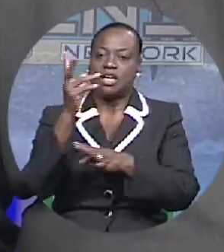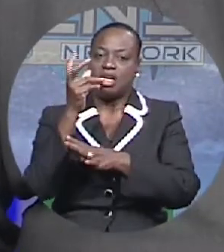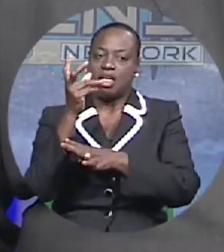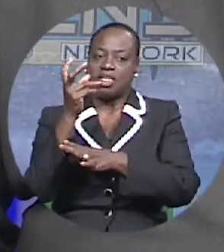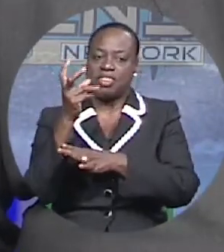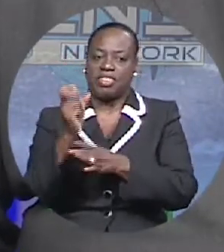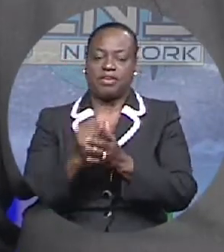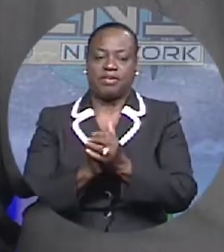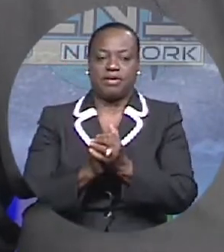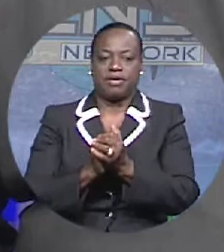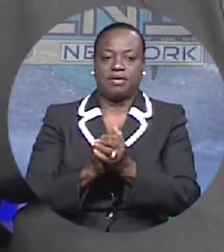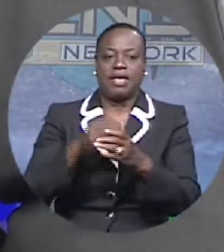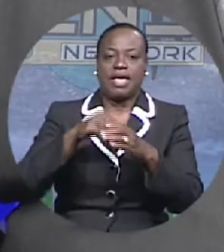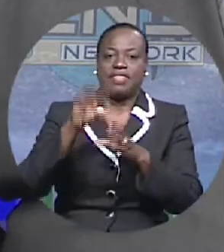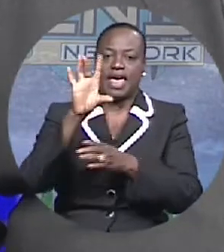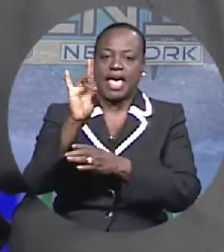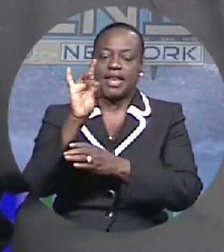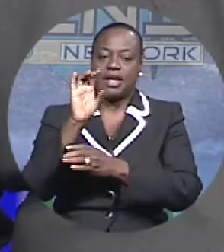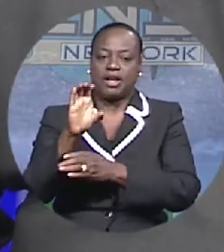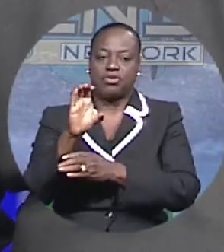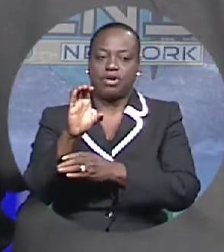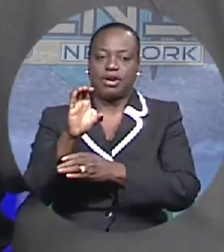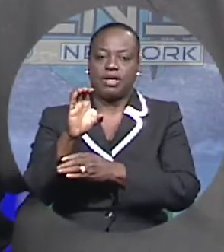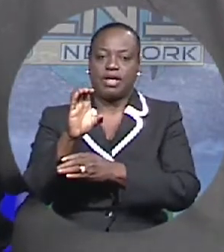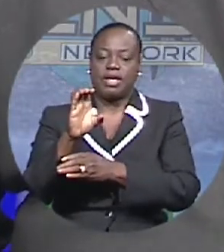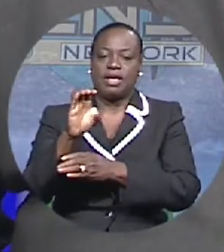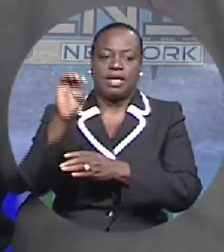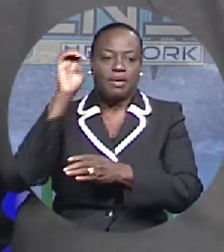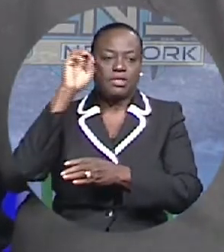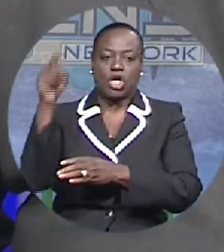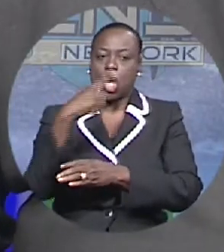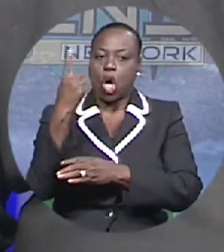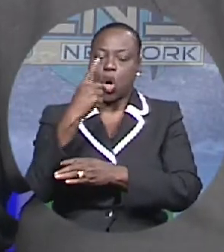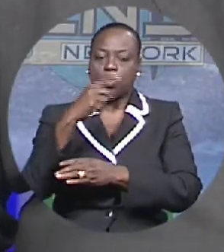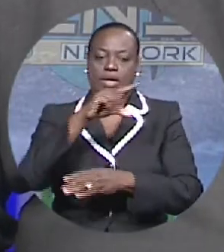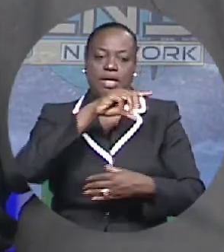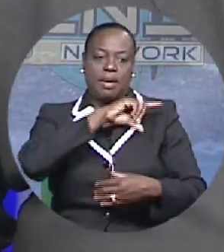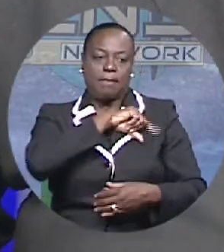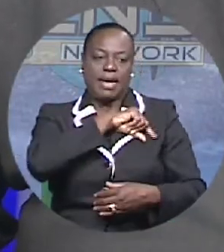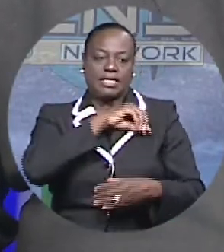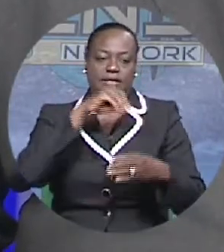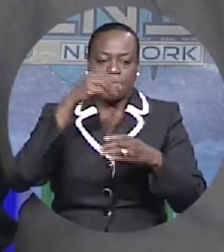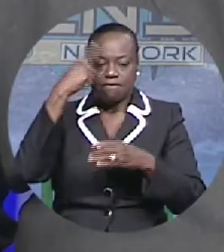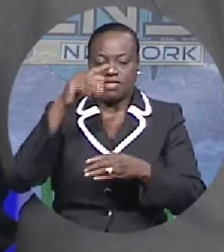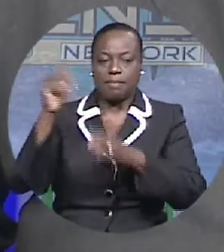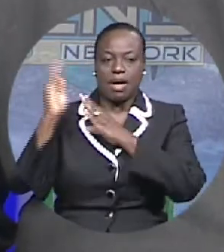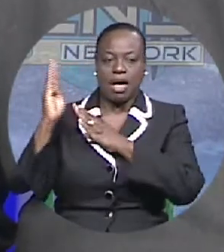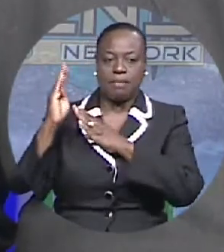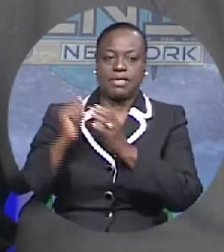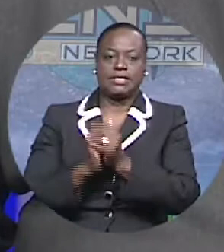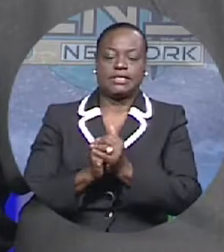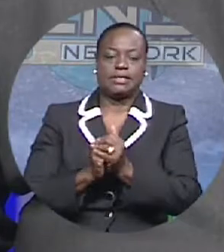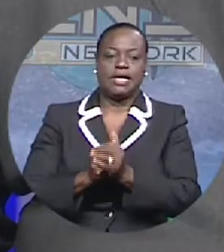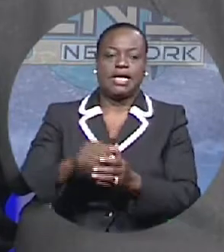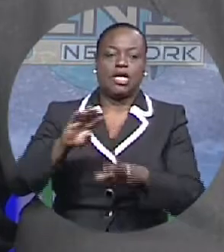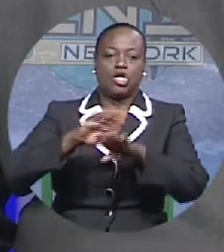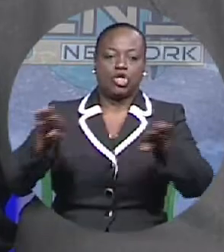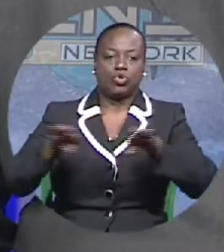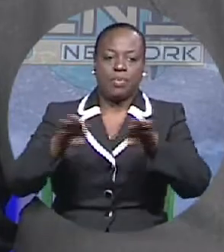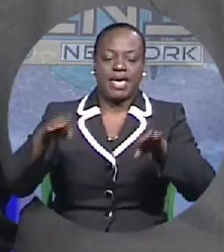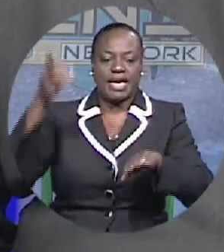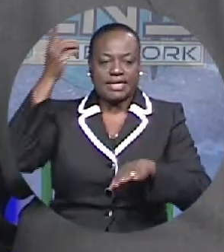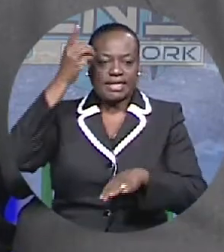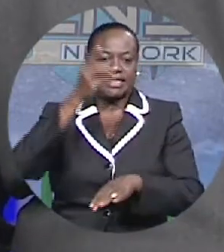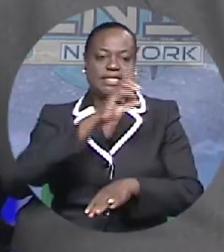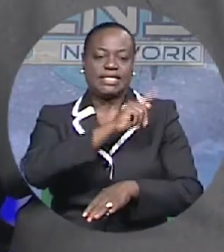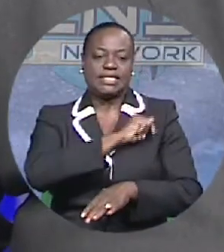51 seconds for bronze in the 800. He was the lone medalist for the Bahamas at the meet. In swimming news, Dustin Tynes placed 37th in